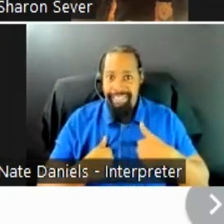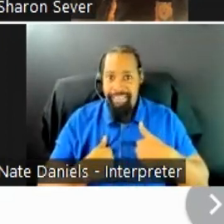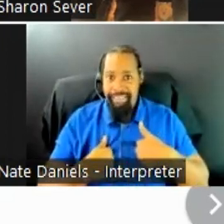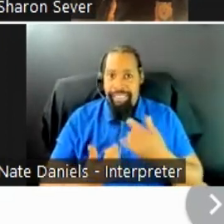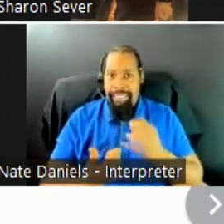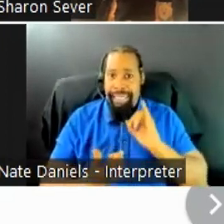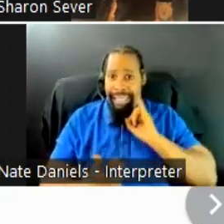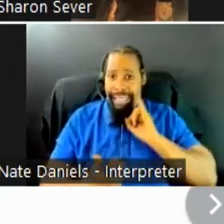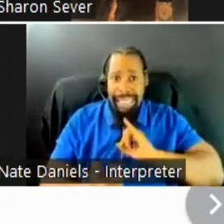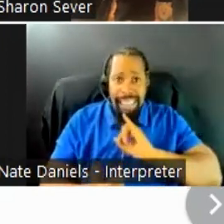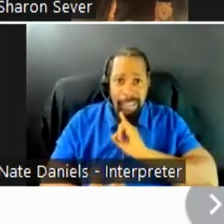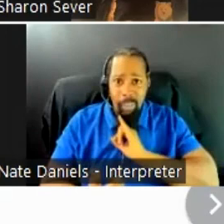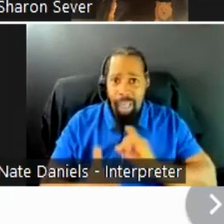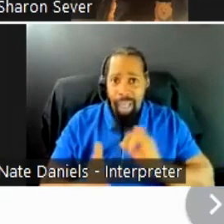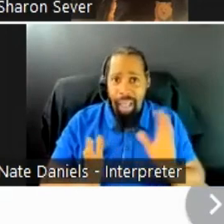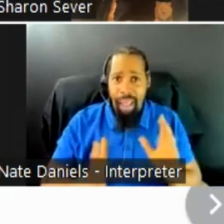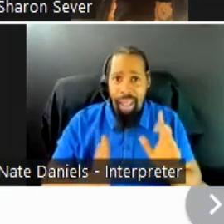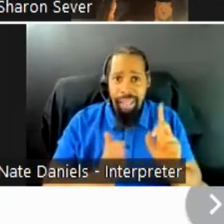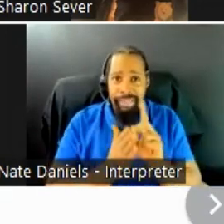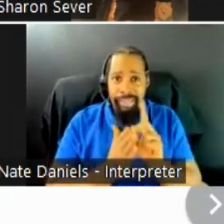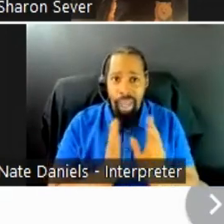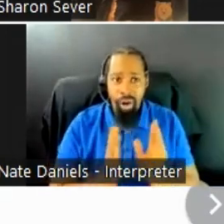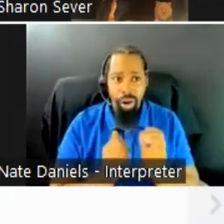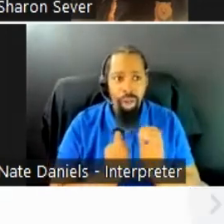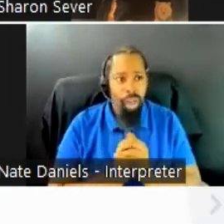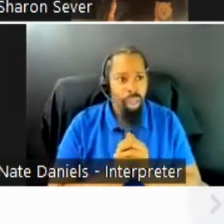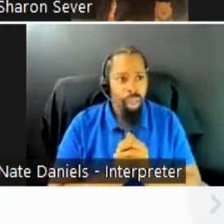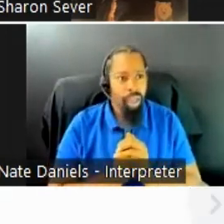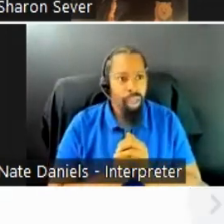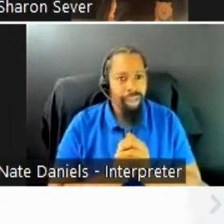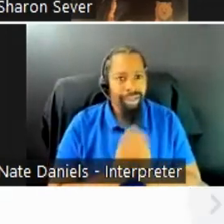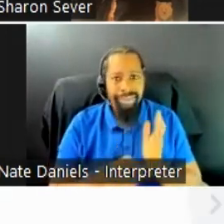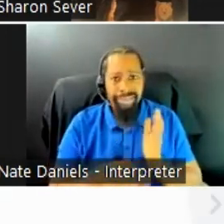almost 25 years.